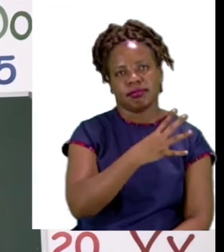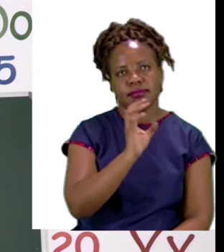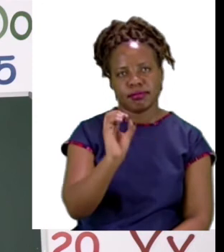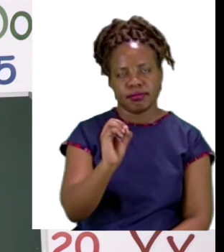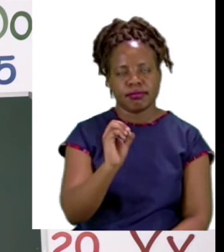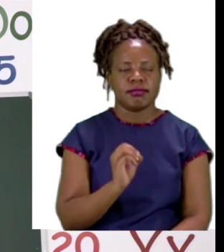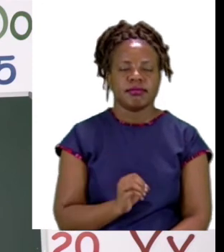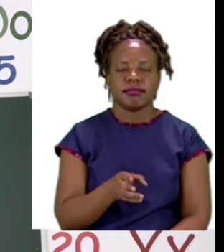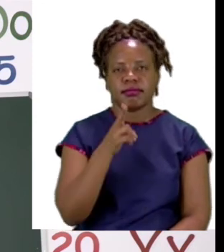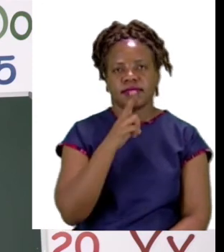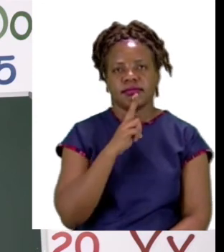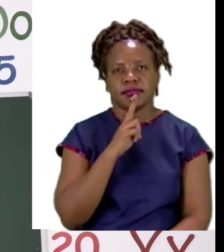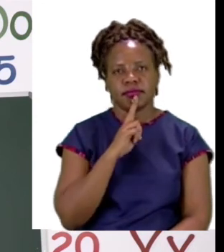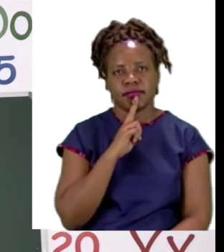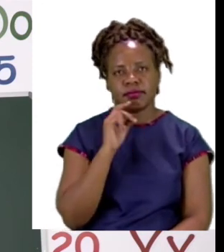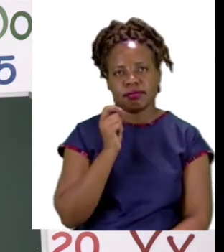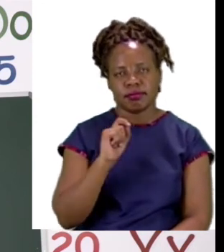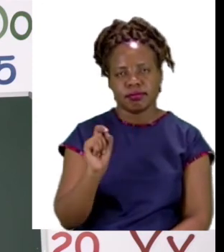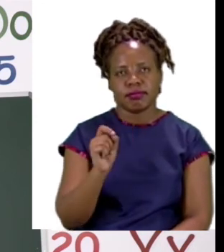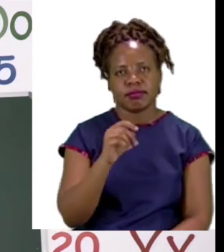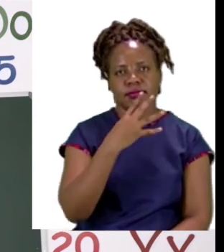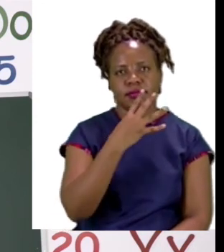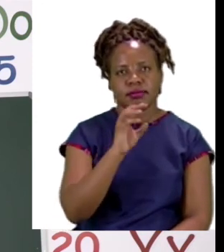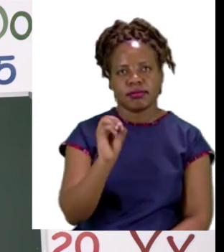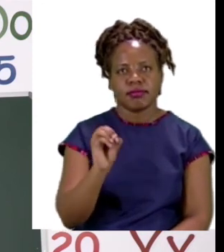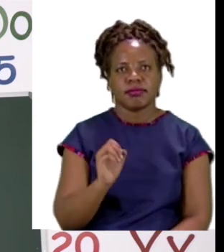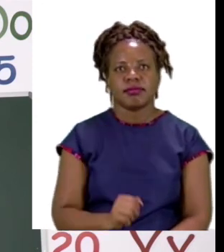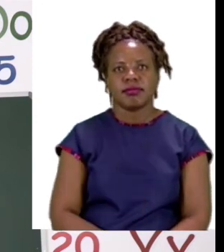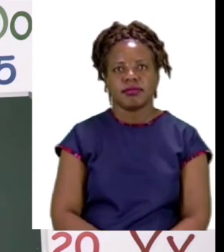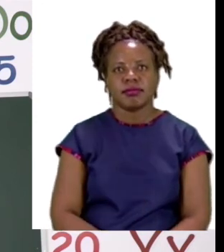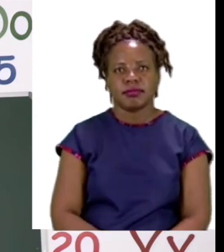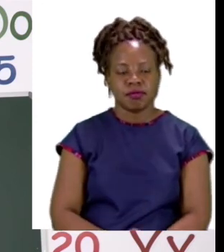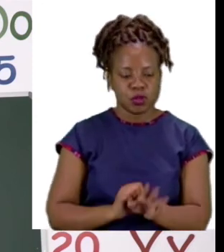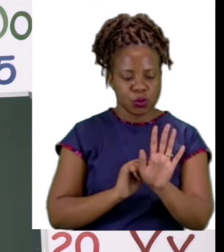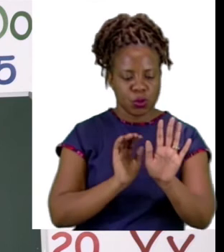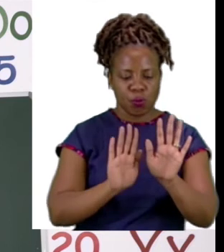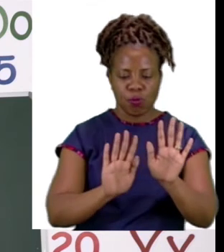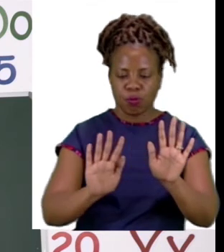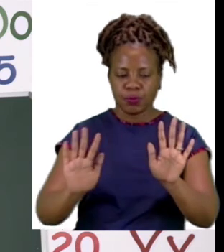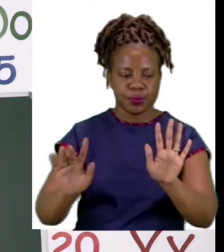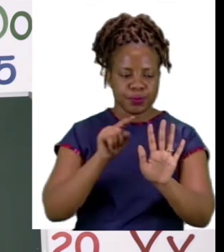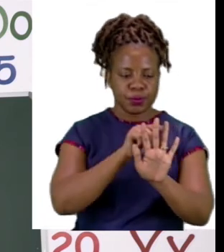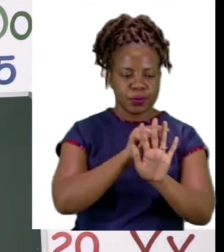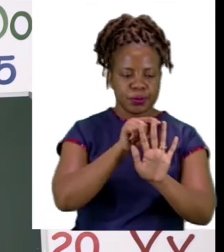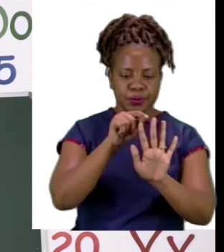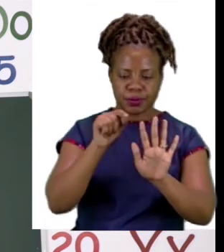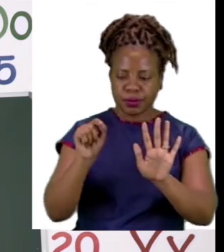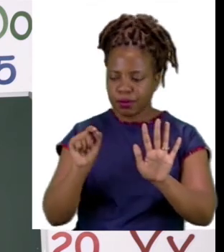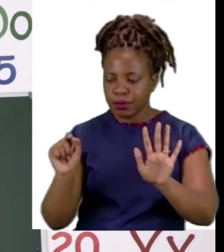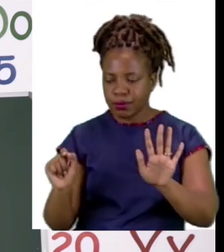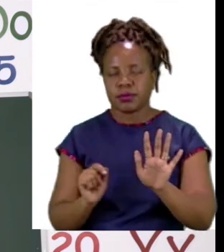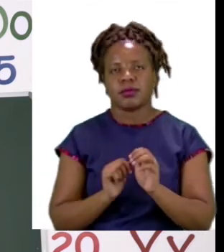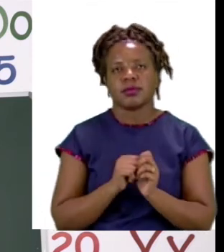equals 40. If you'd like, you can also use the hands that are in your booklet, but I'd really like you to try and do